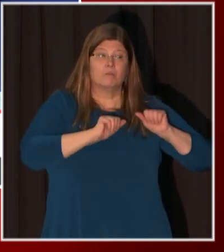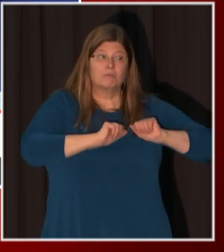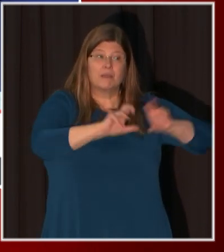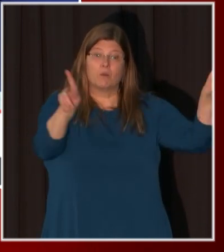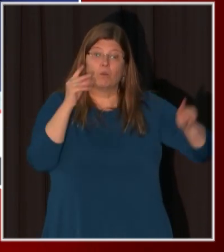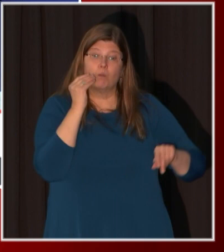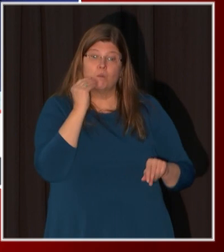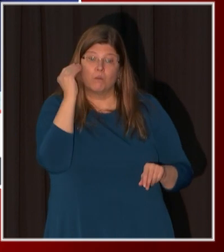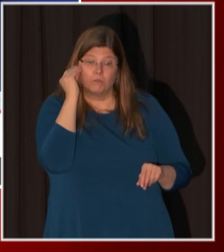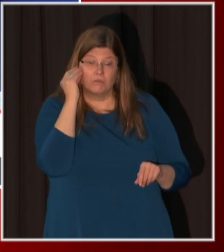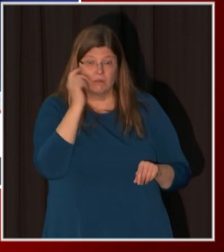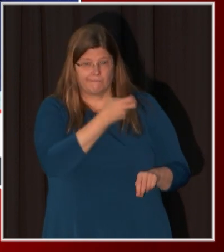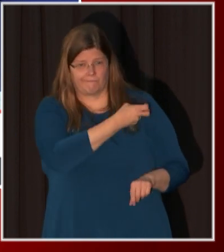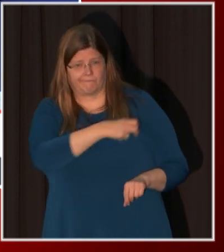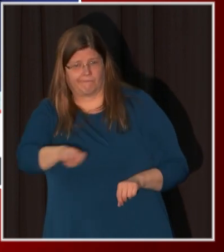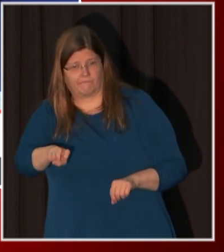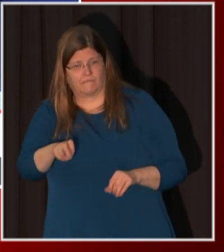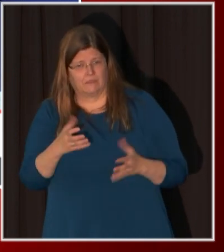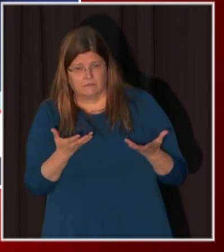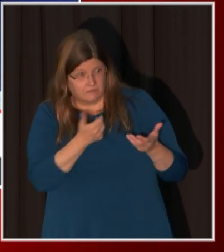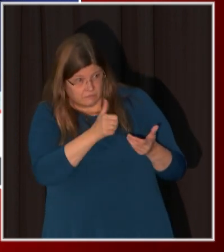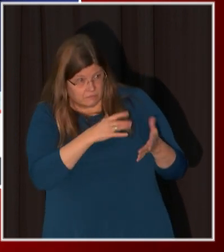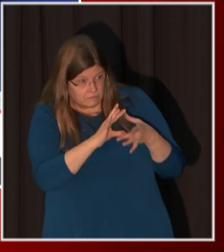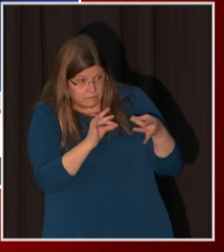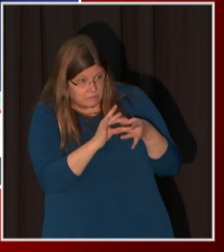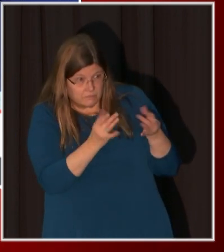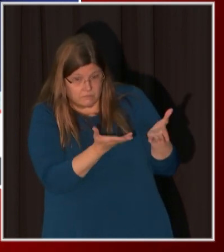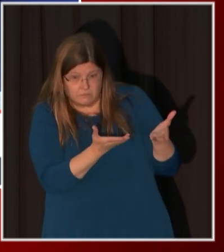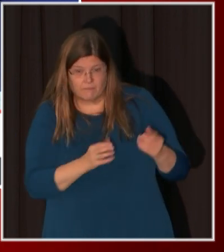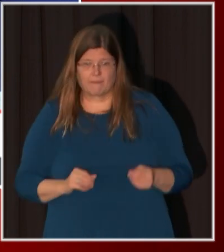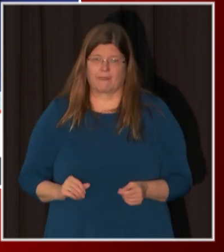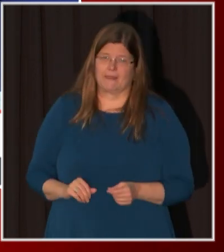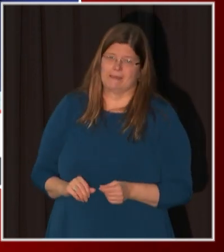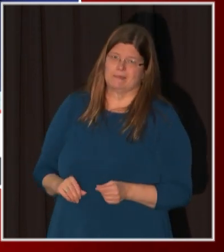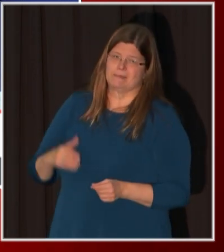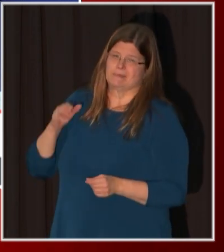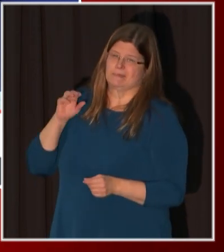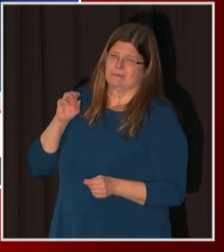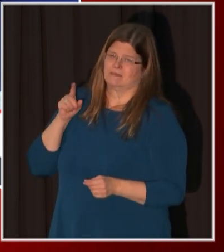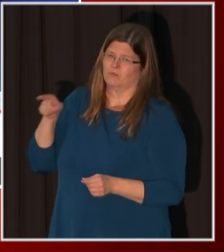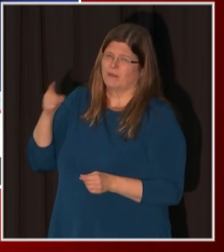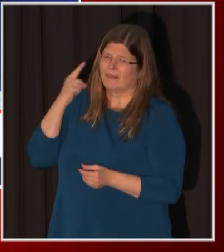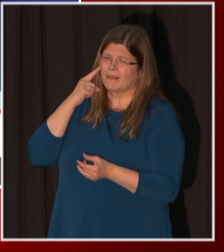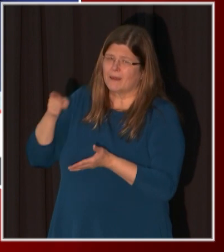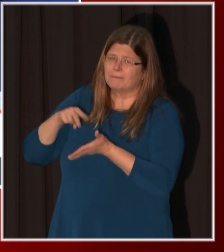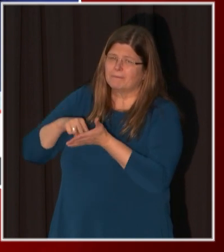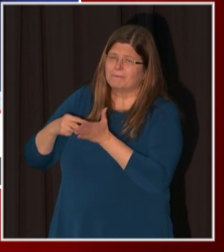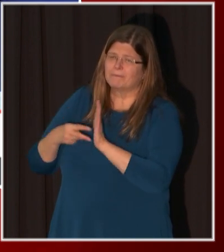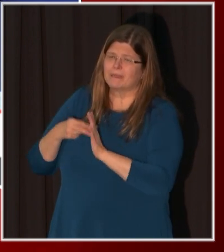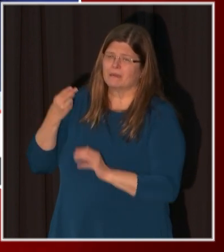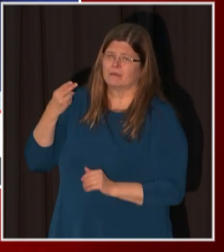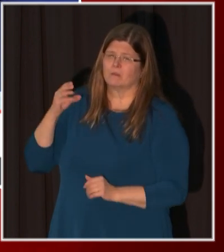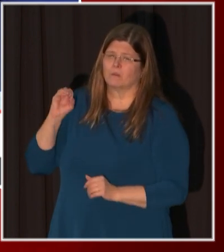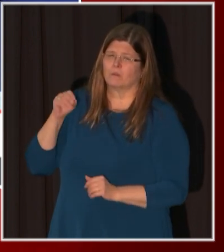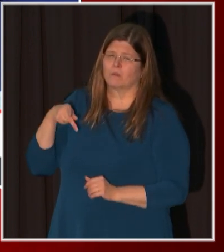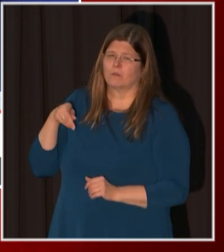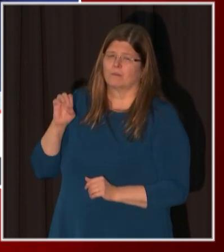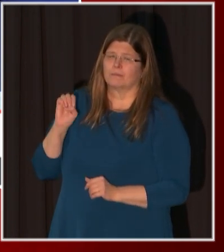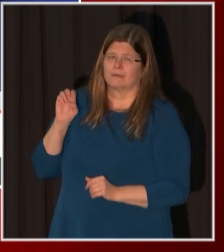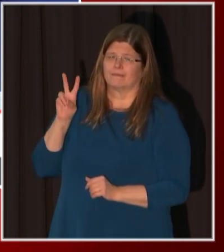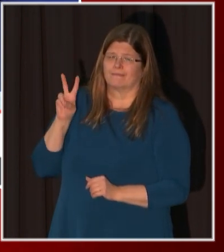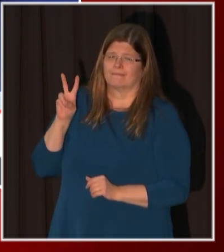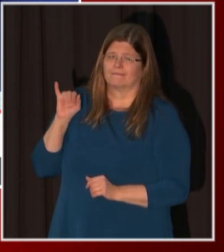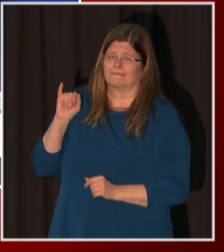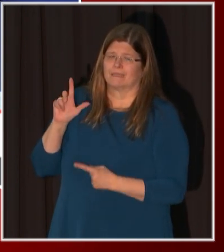city. Do you have any comment on that? I think you're referring to Hope Village, and Hope Village is